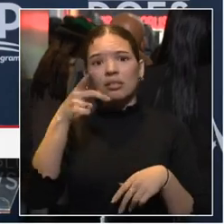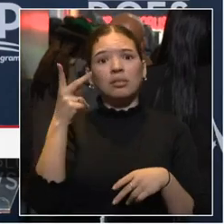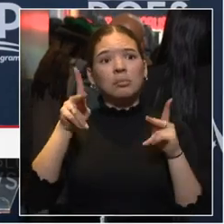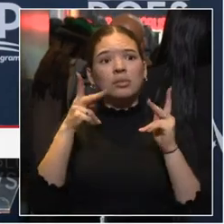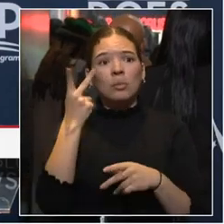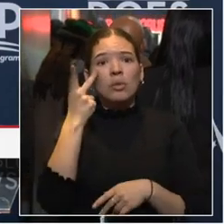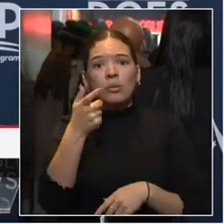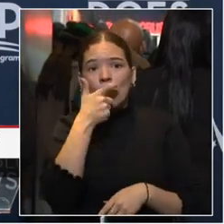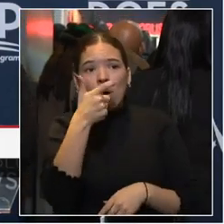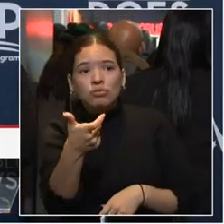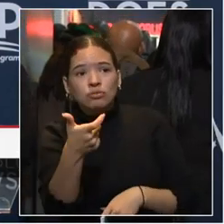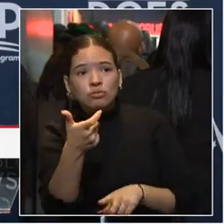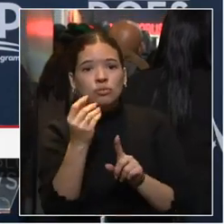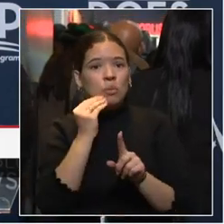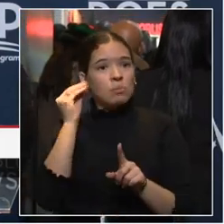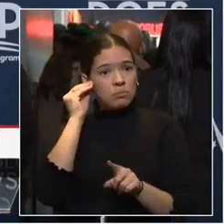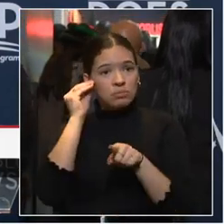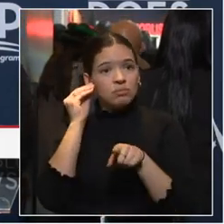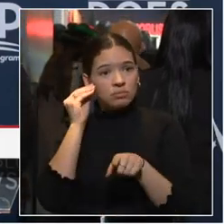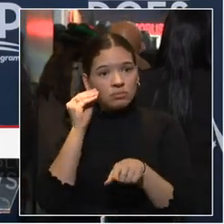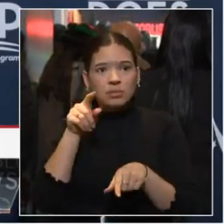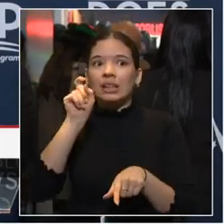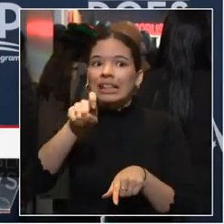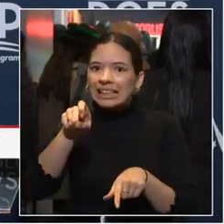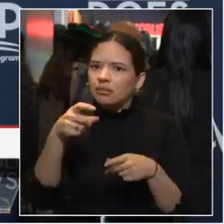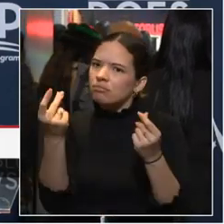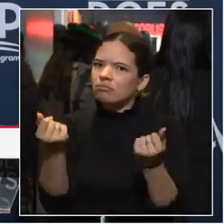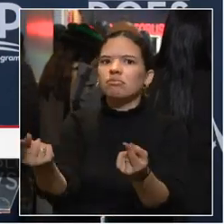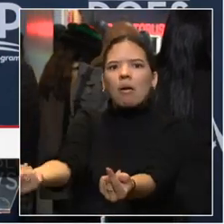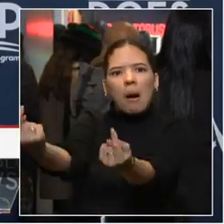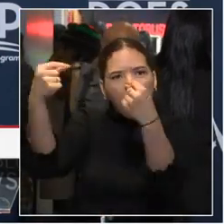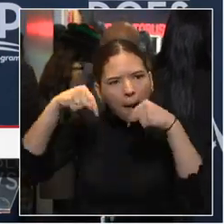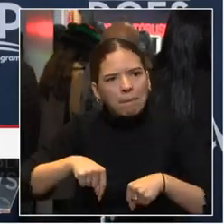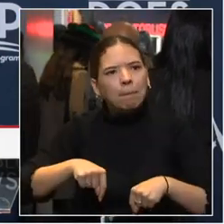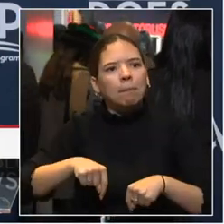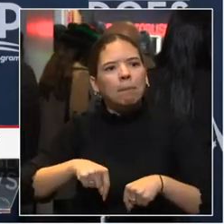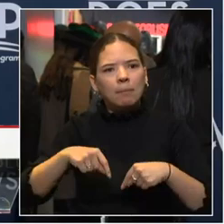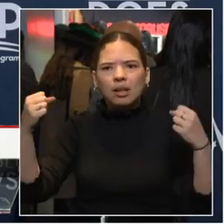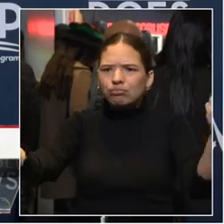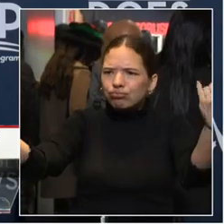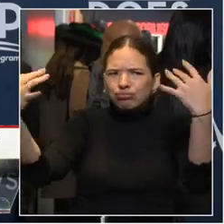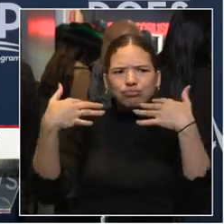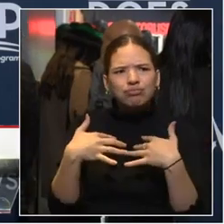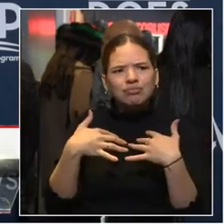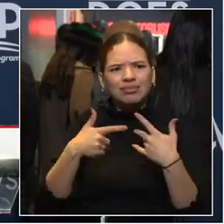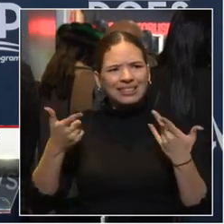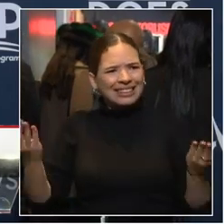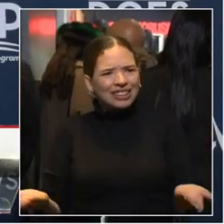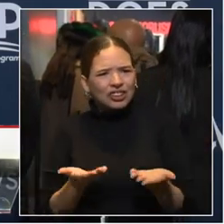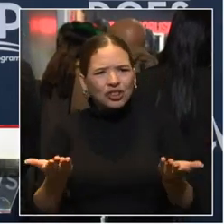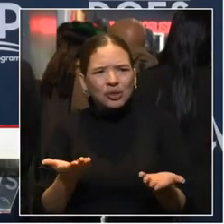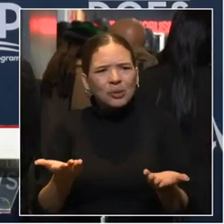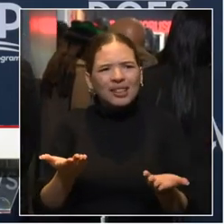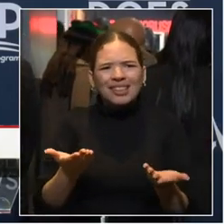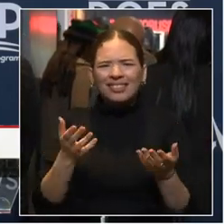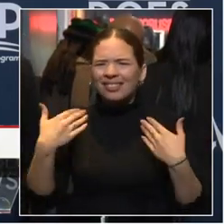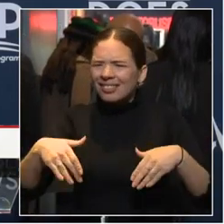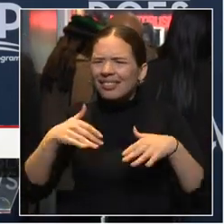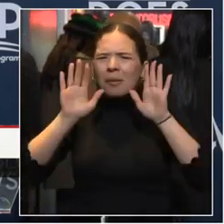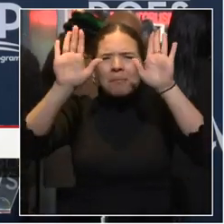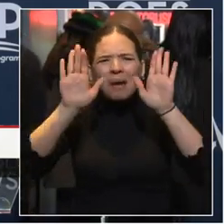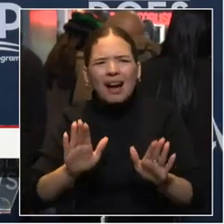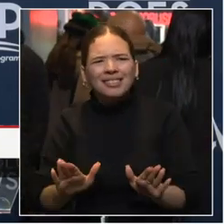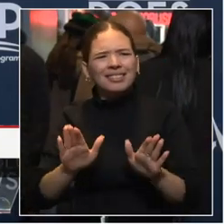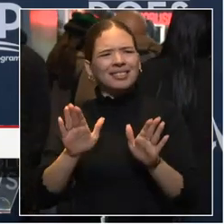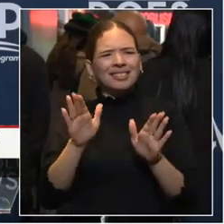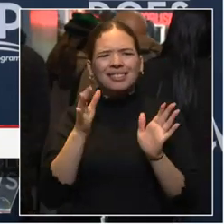here, you need to come here ASAP. Flood this building with customers. They have amazing pastries,